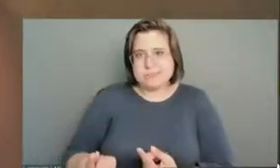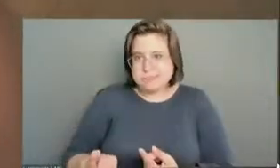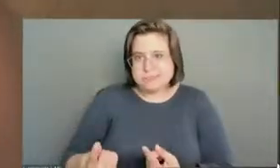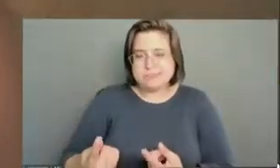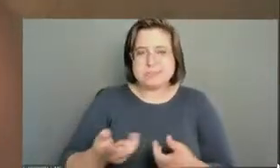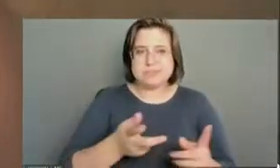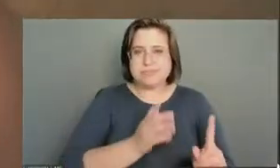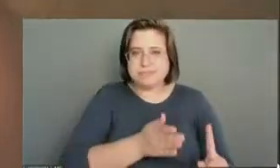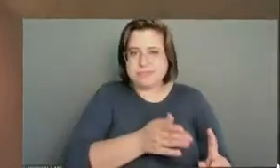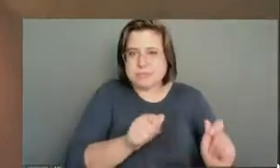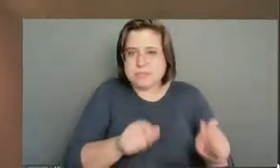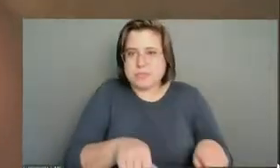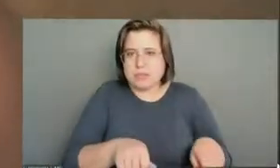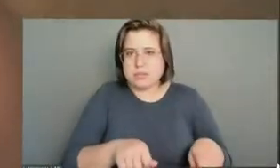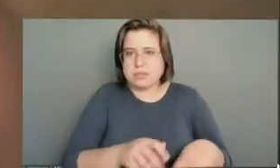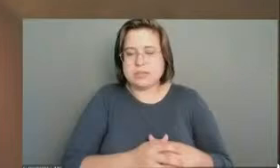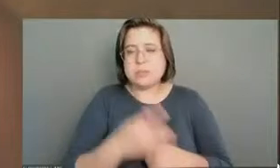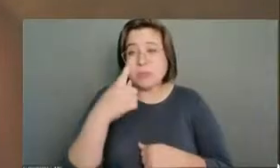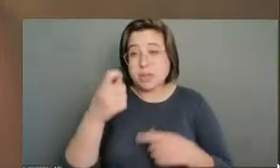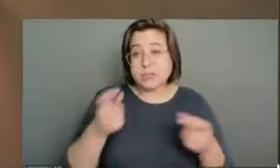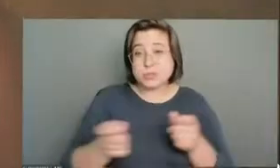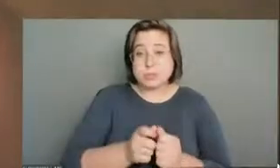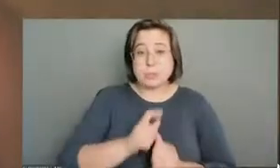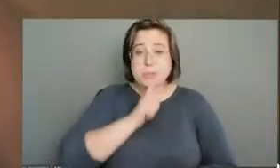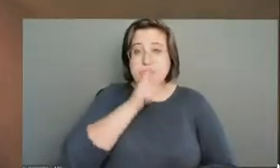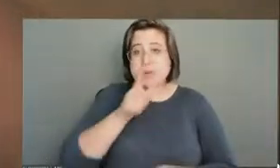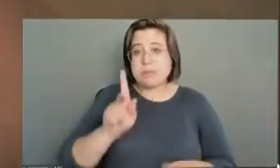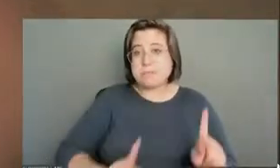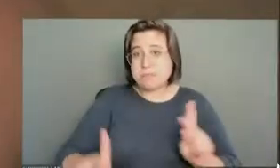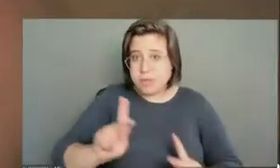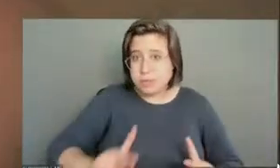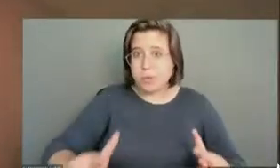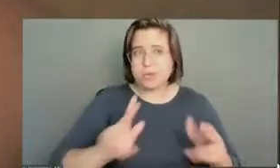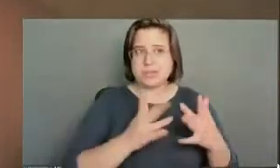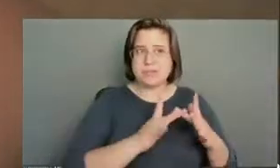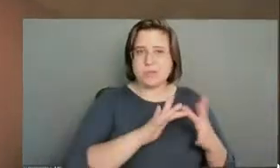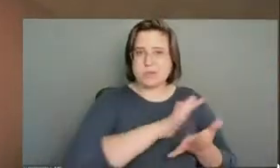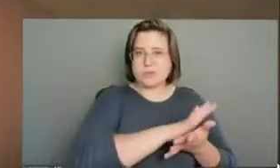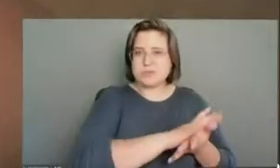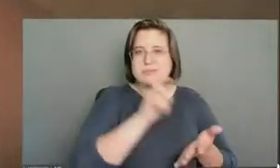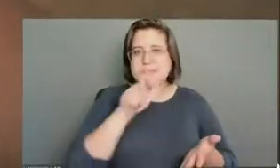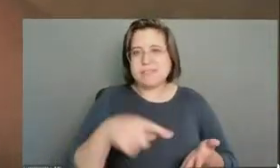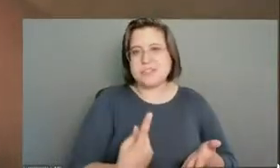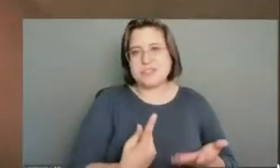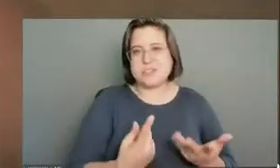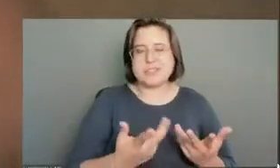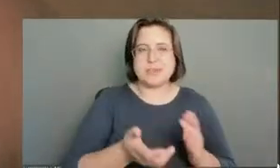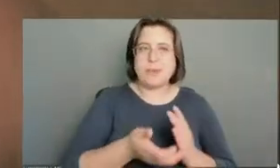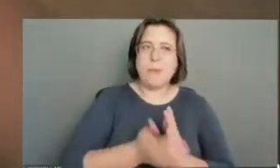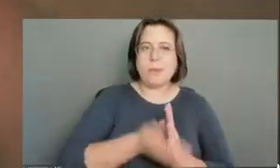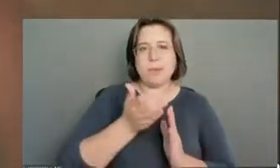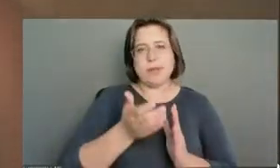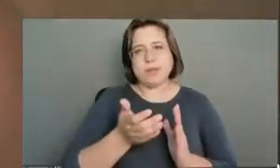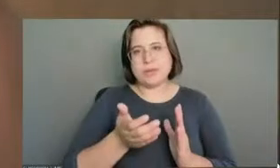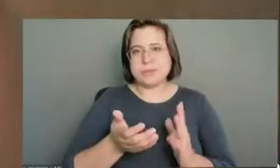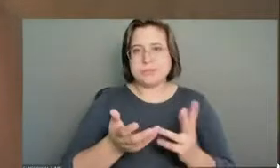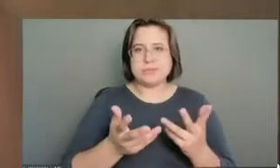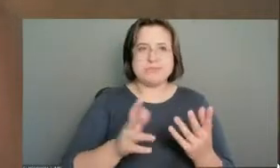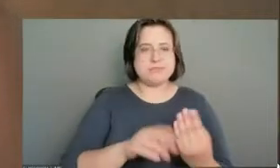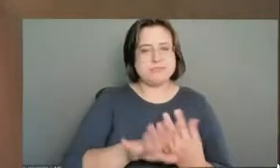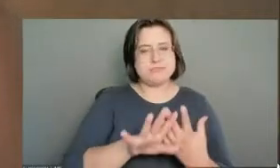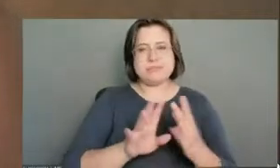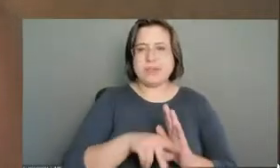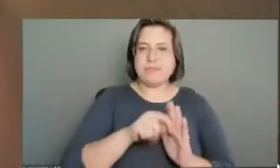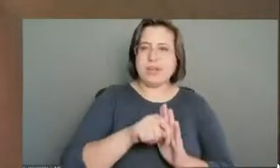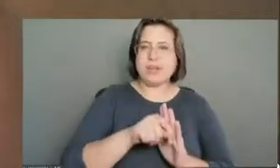you're dealing with real people at these virtual schools and not just, talking to an automated video, it's